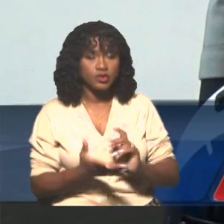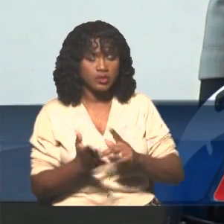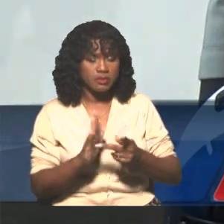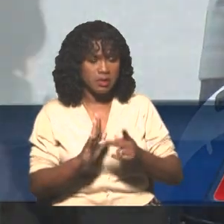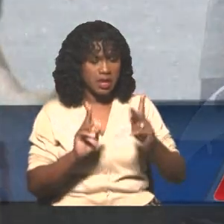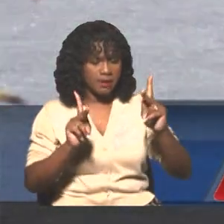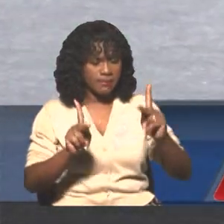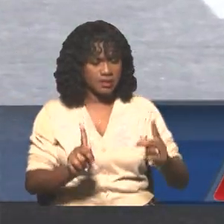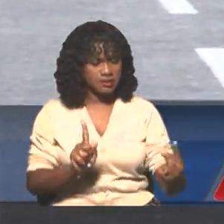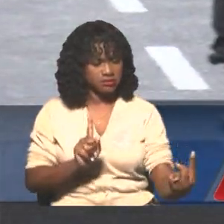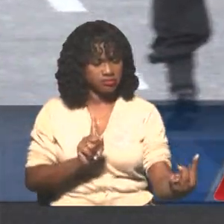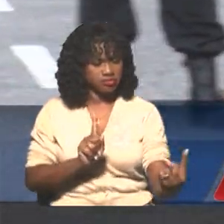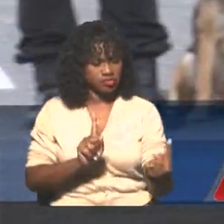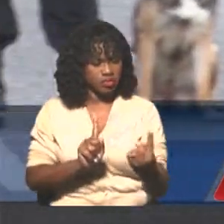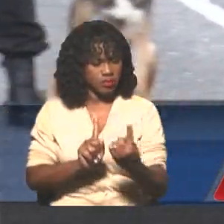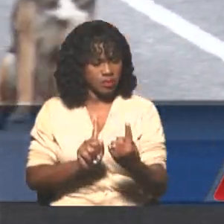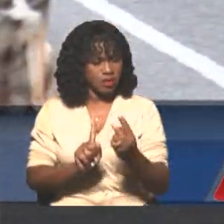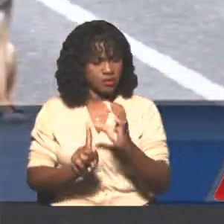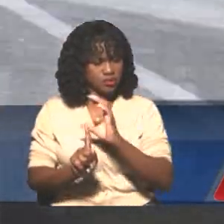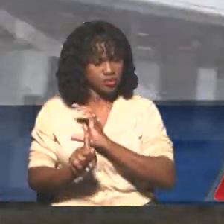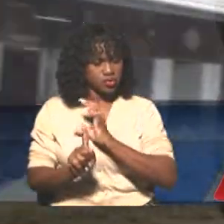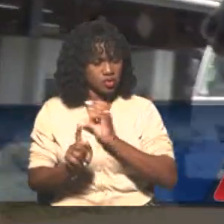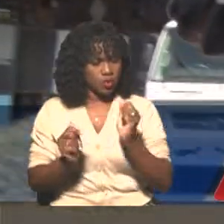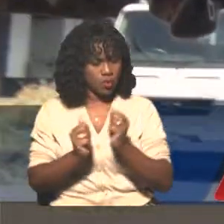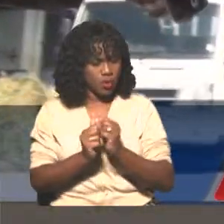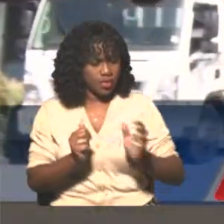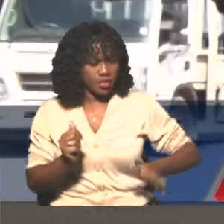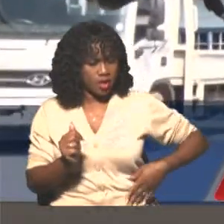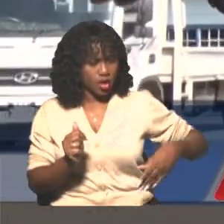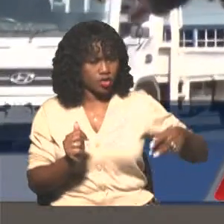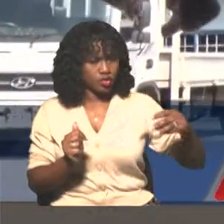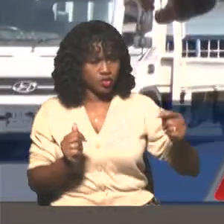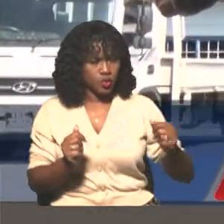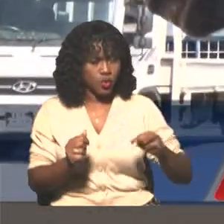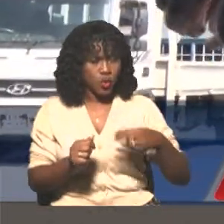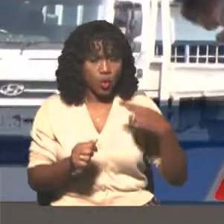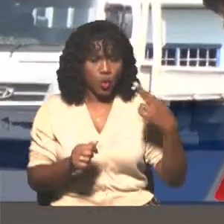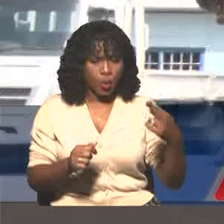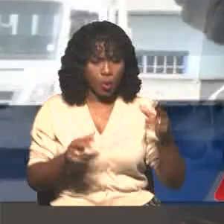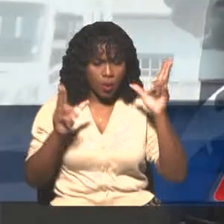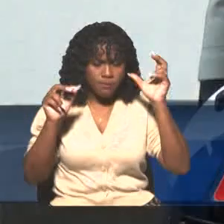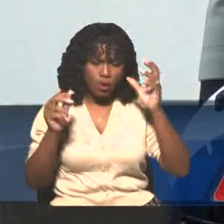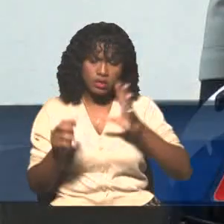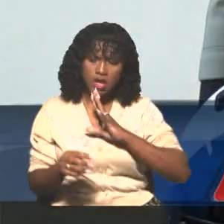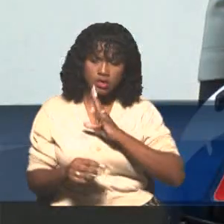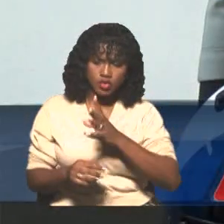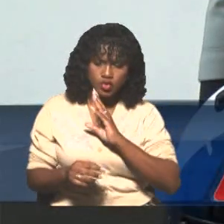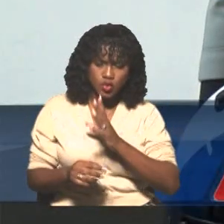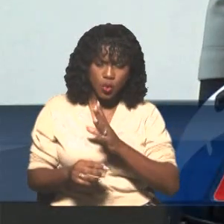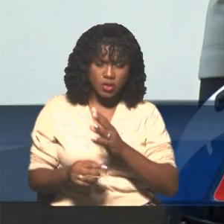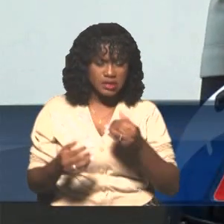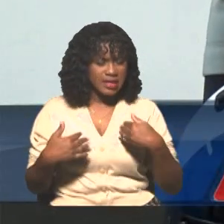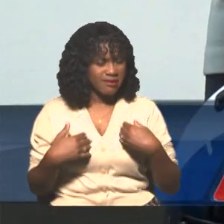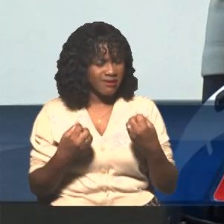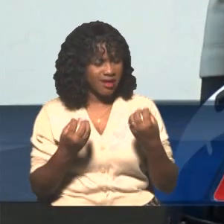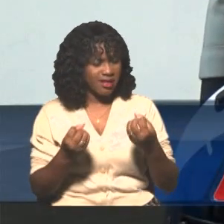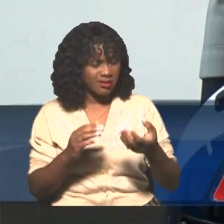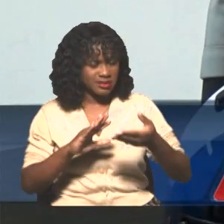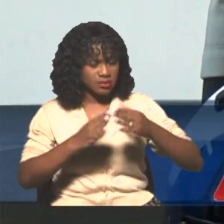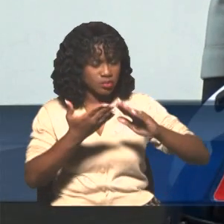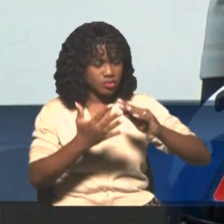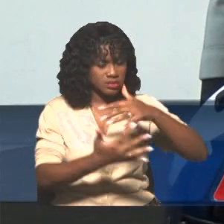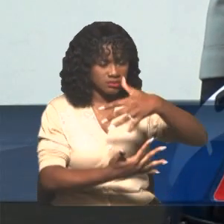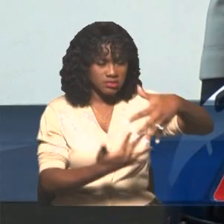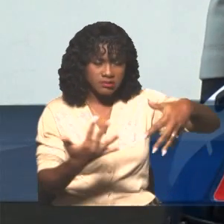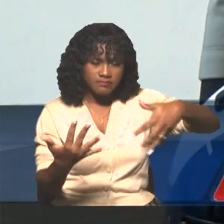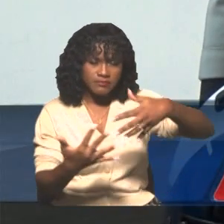come up to a police officer handling with the dog or upon a horse and engage us in conversation. So there's a lot of community engagement